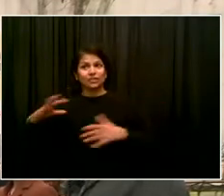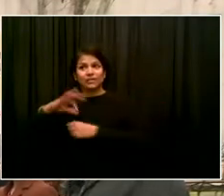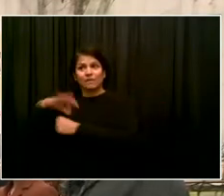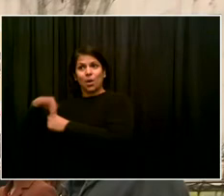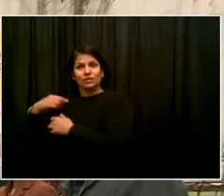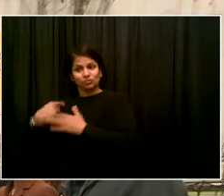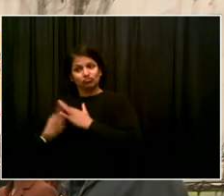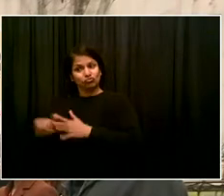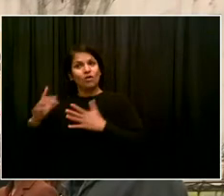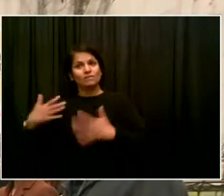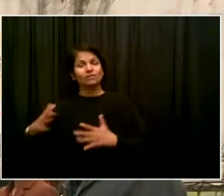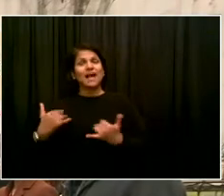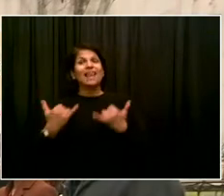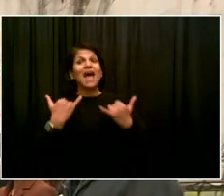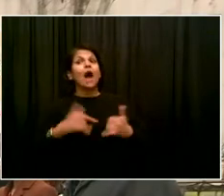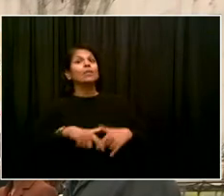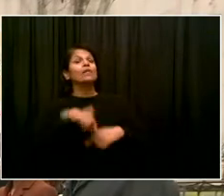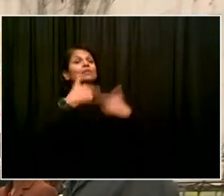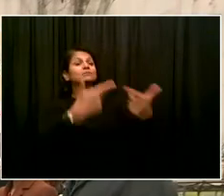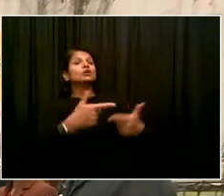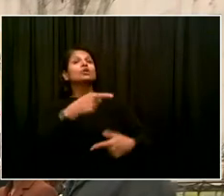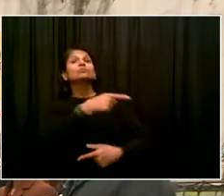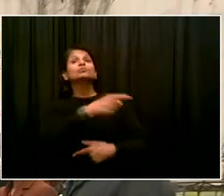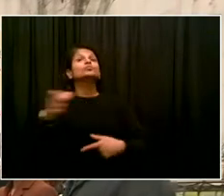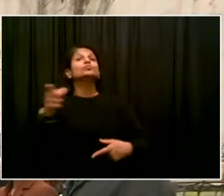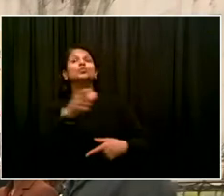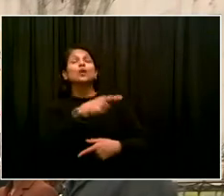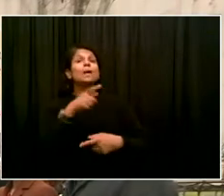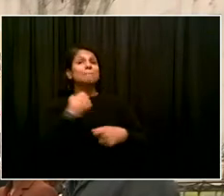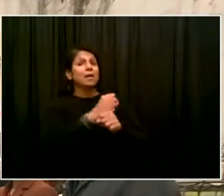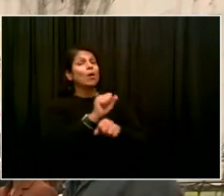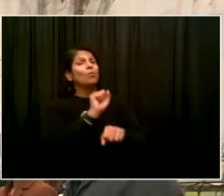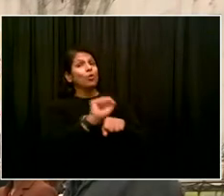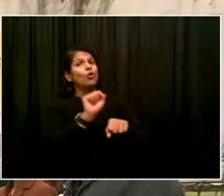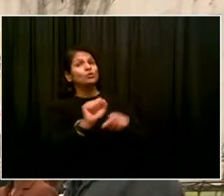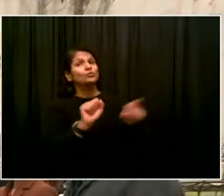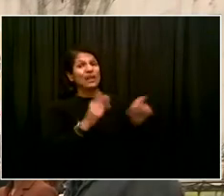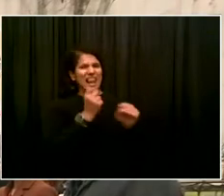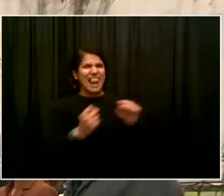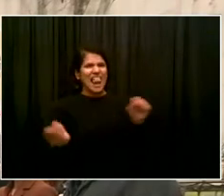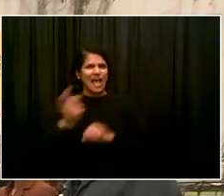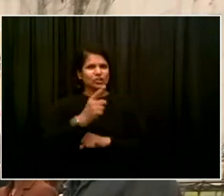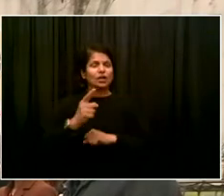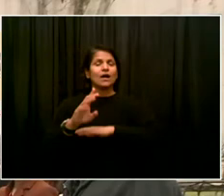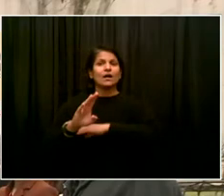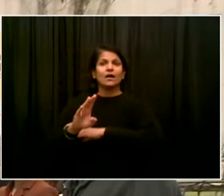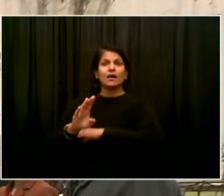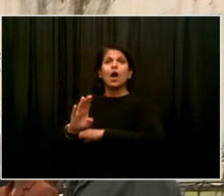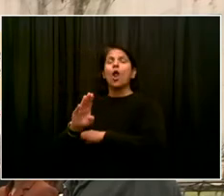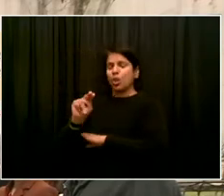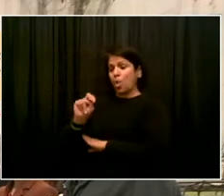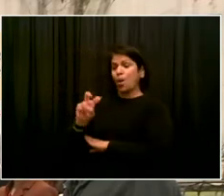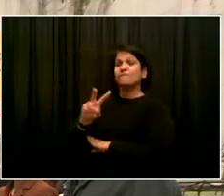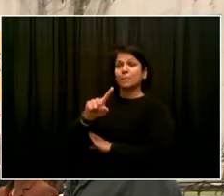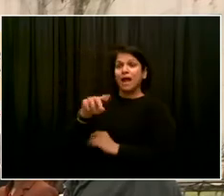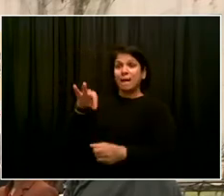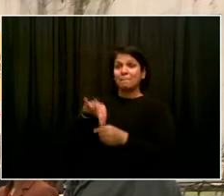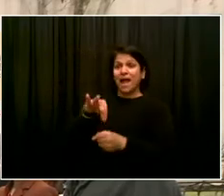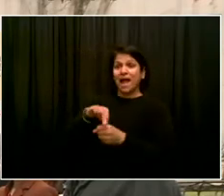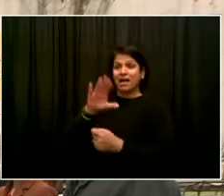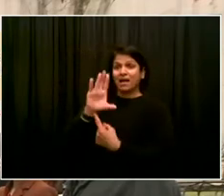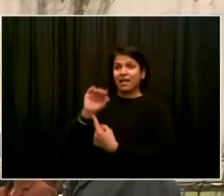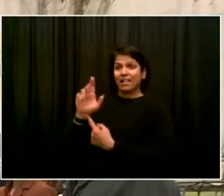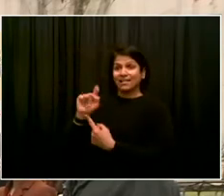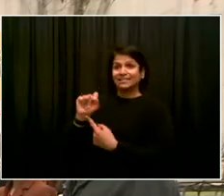not too hard, is for the New Yorkers on November 8th, 2022, to vote these initiatives, these ballots, into